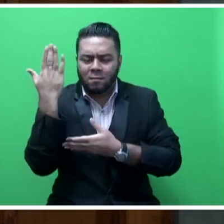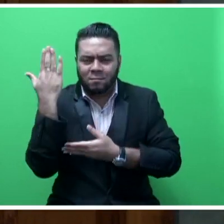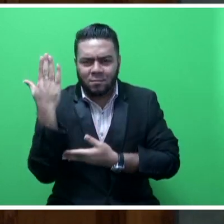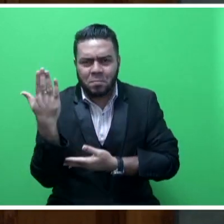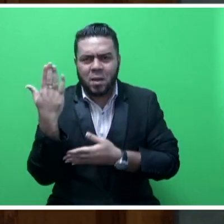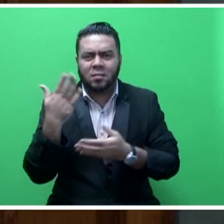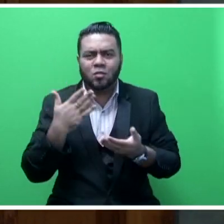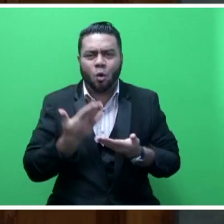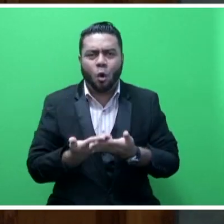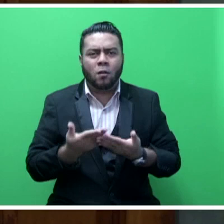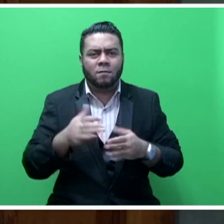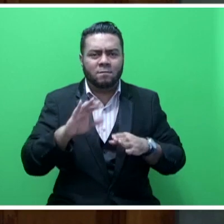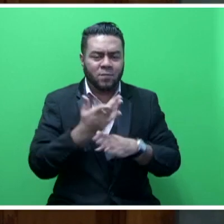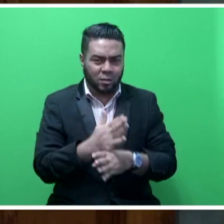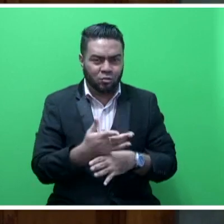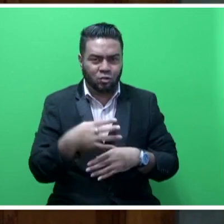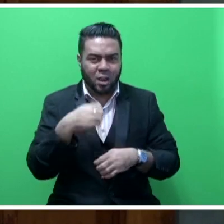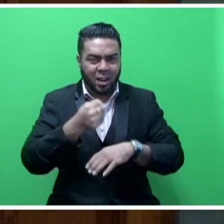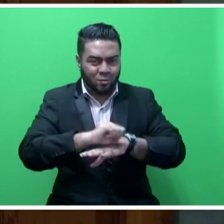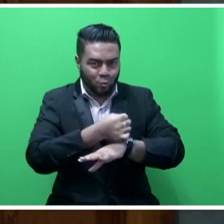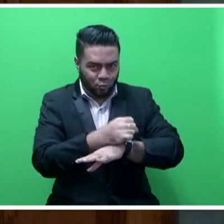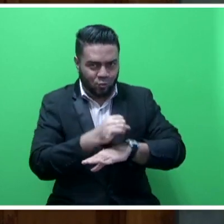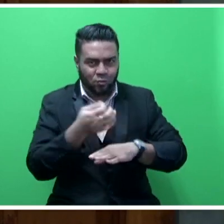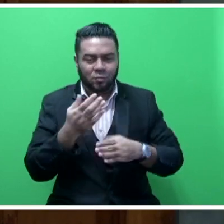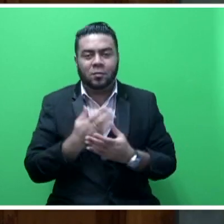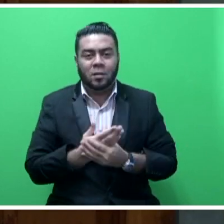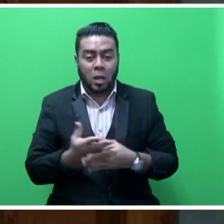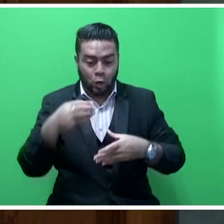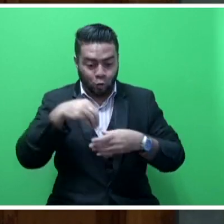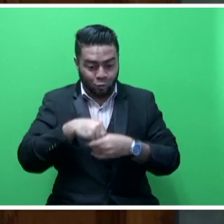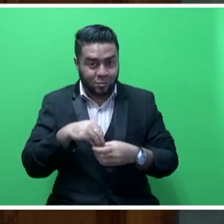In Fiji, this is done through the various scales of inclusive